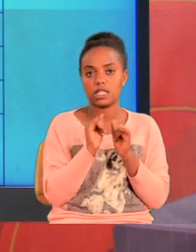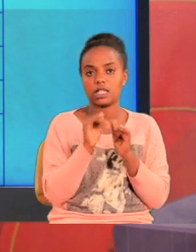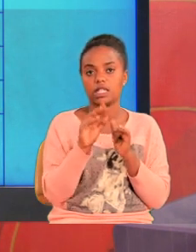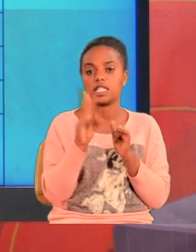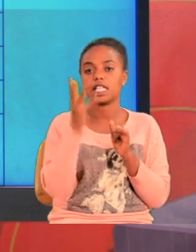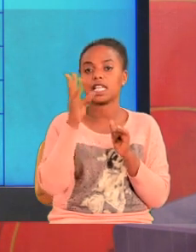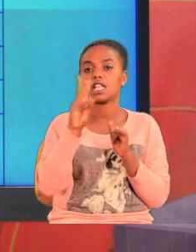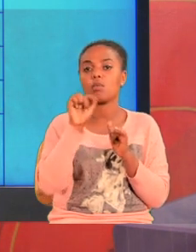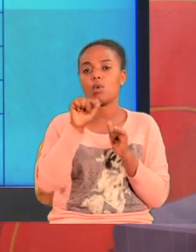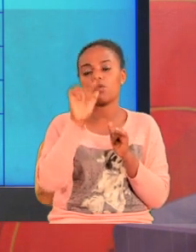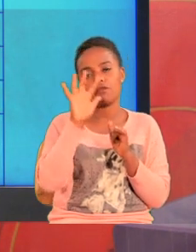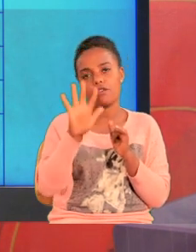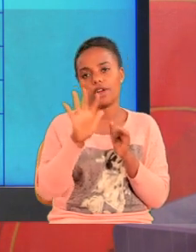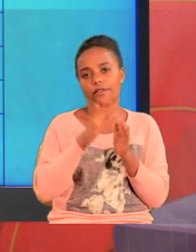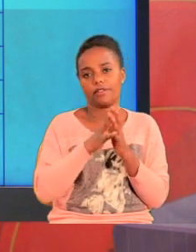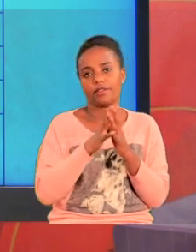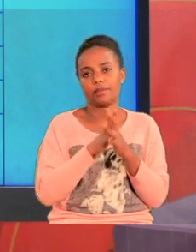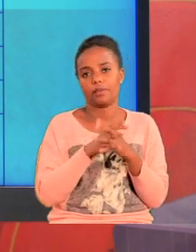16.5.